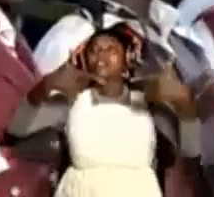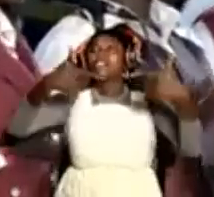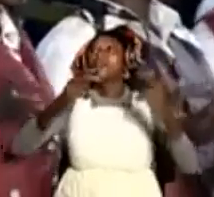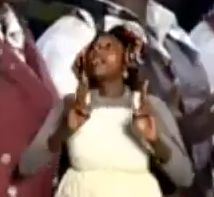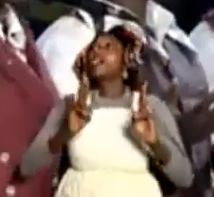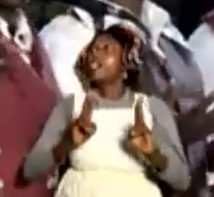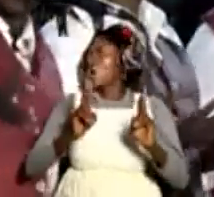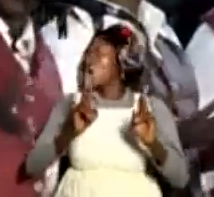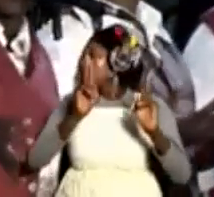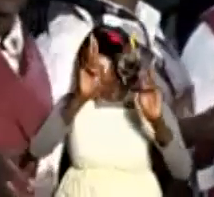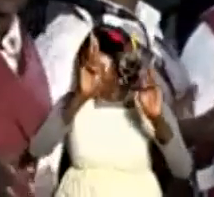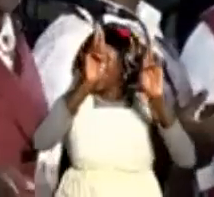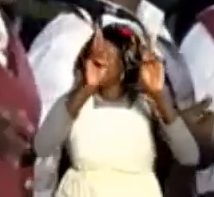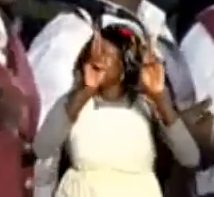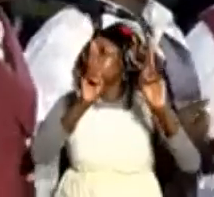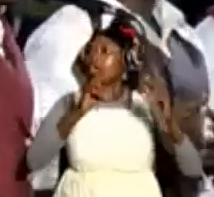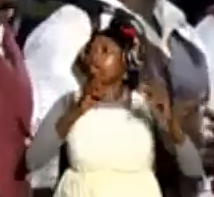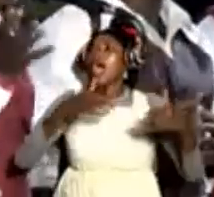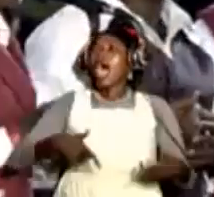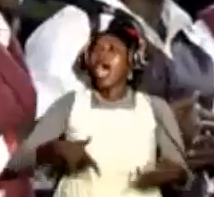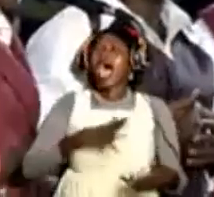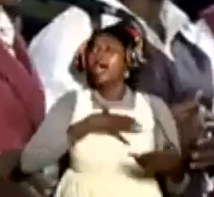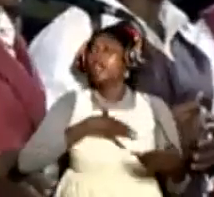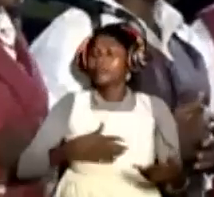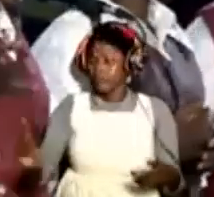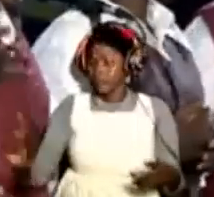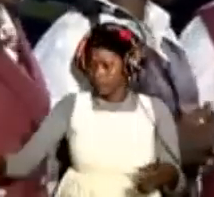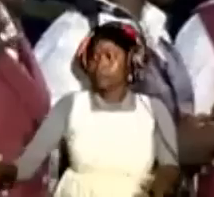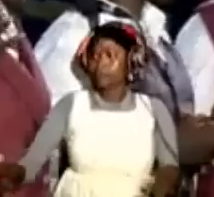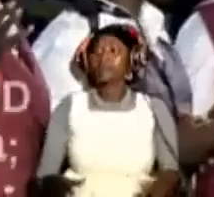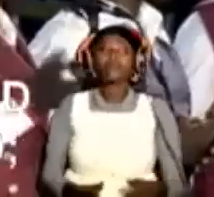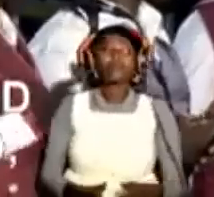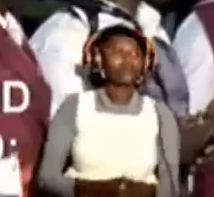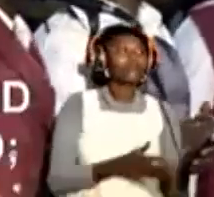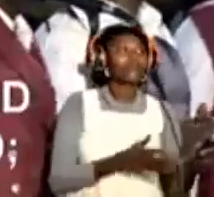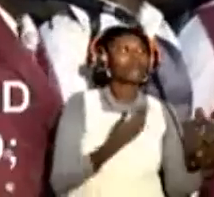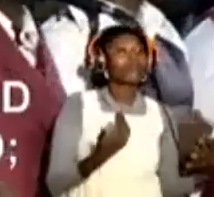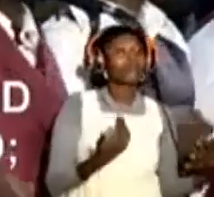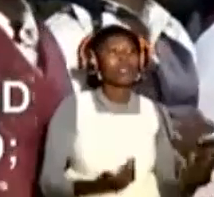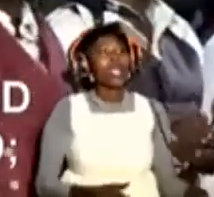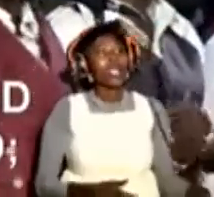do what you're up. Fame is okay.